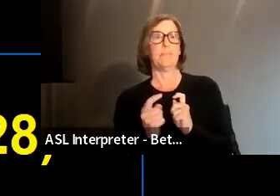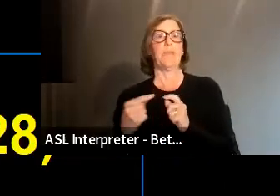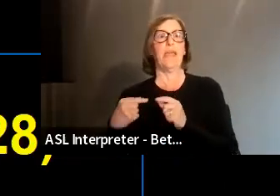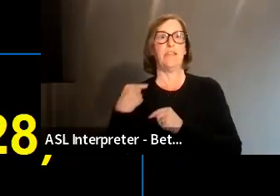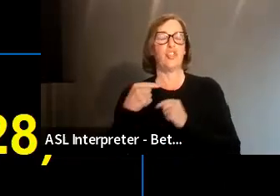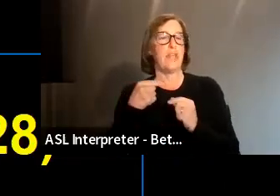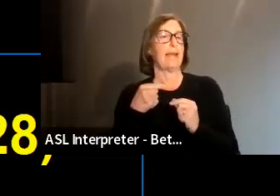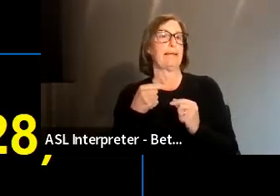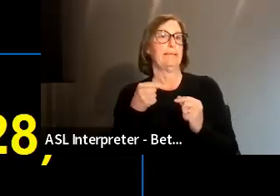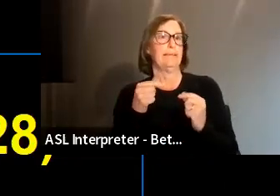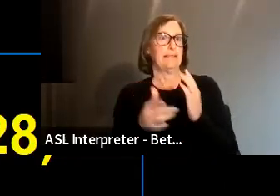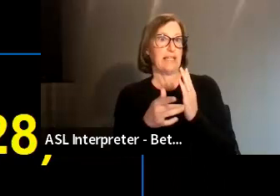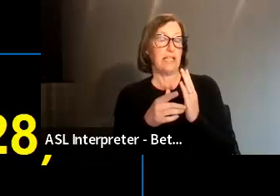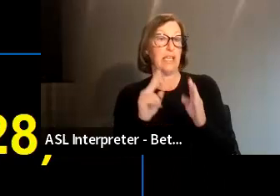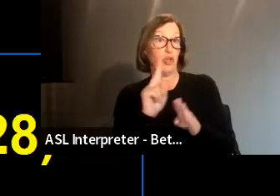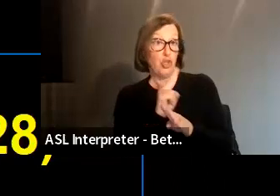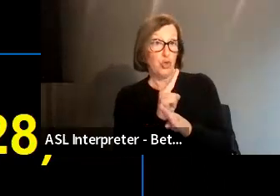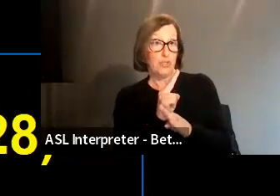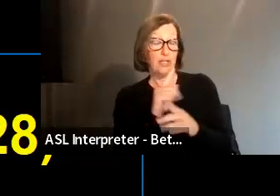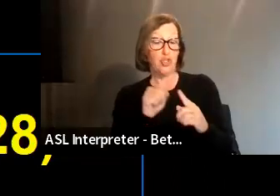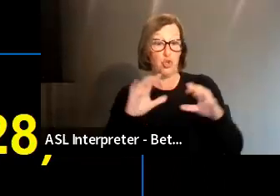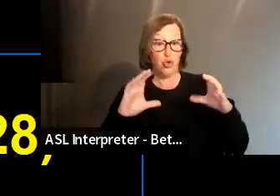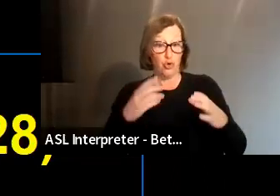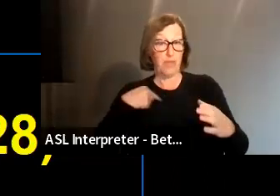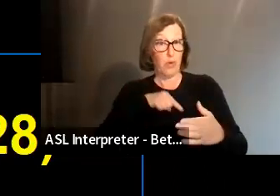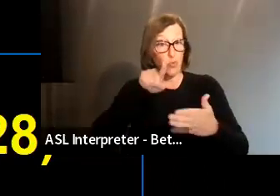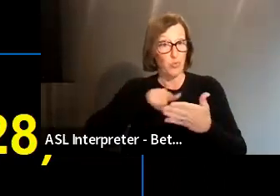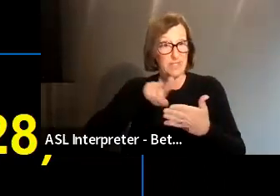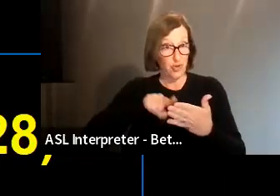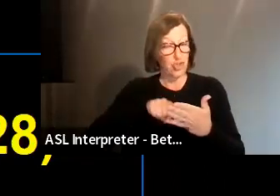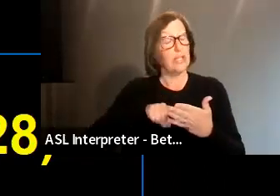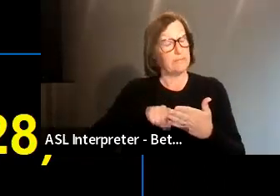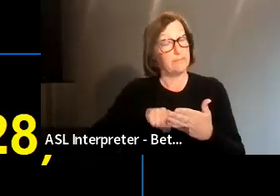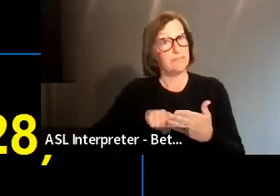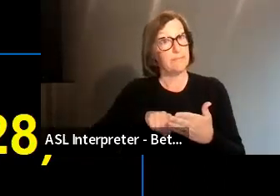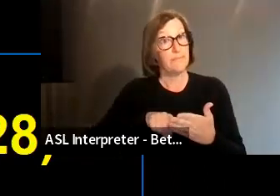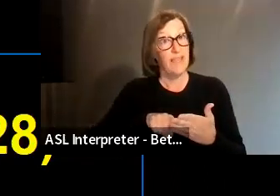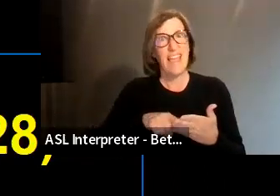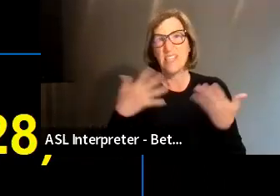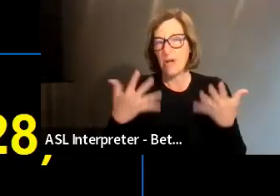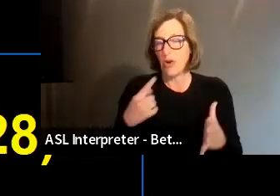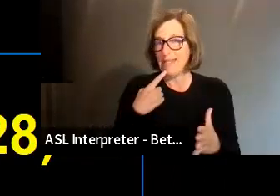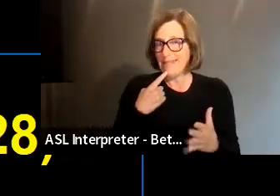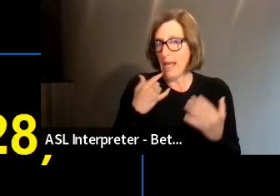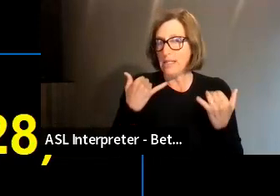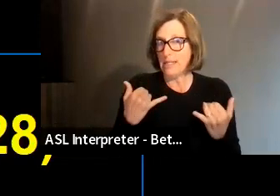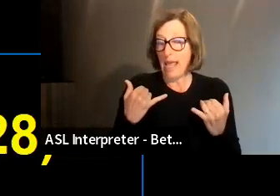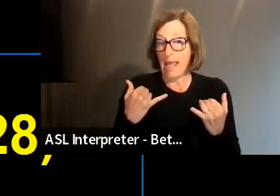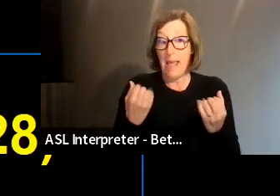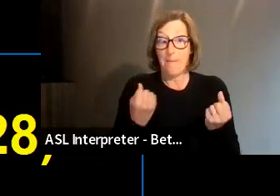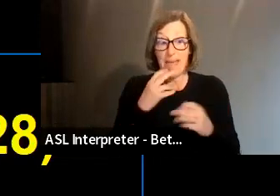to the population we're studying. And as Professor Ben-Yosef mentioned, many of our